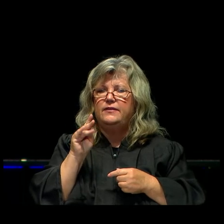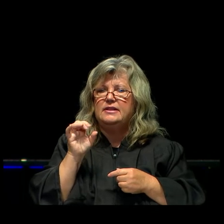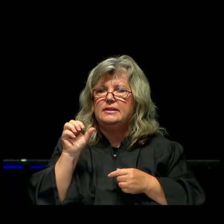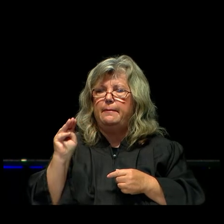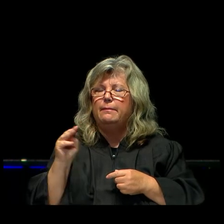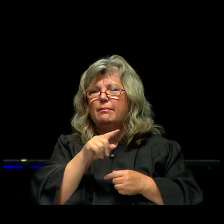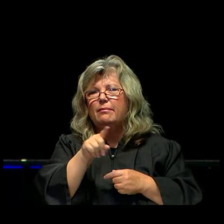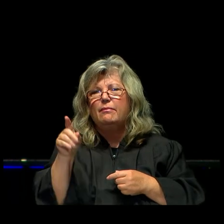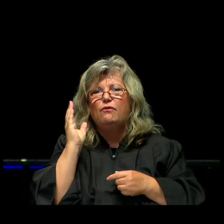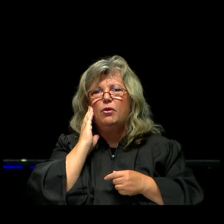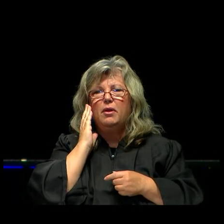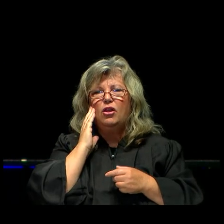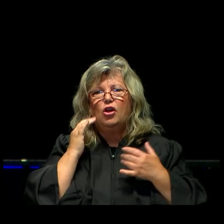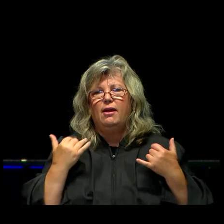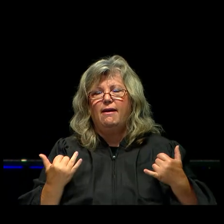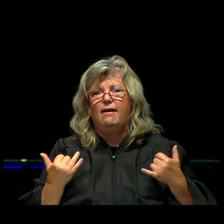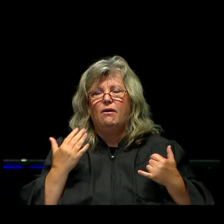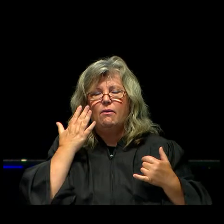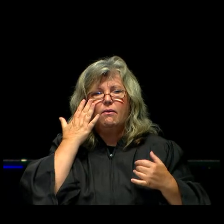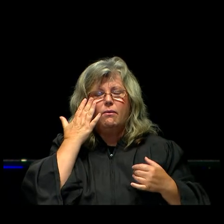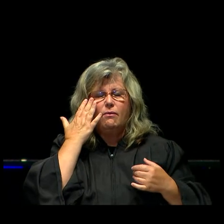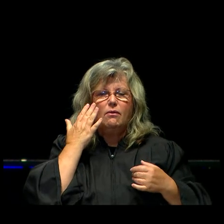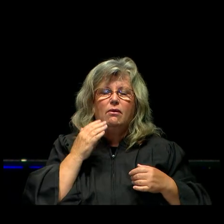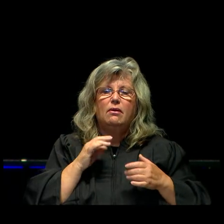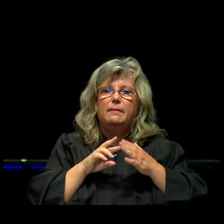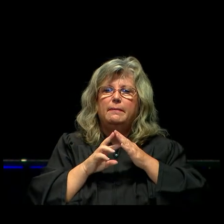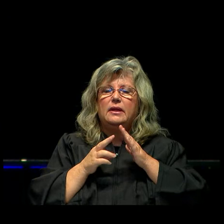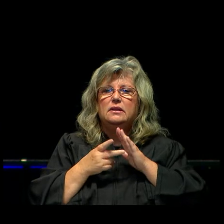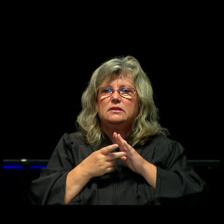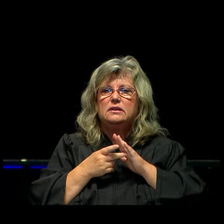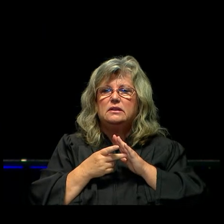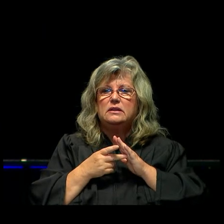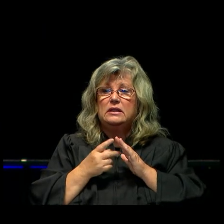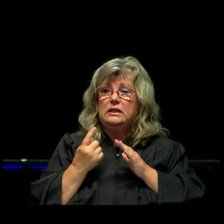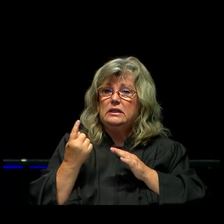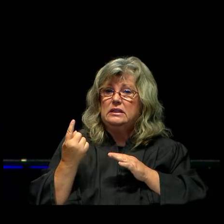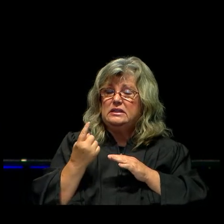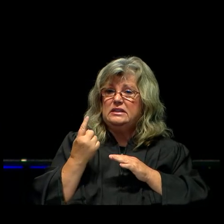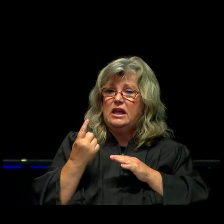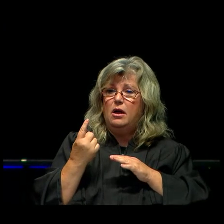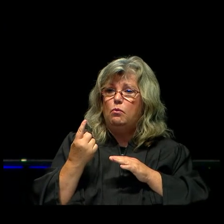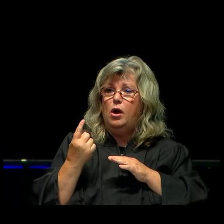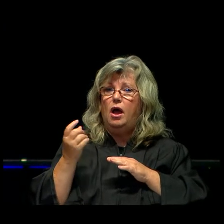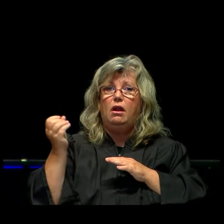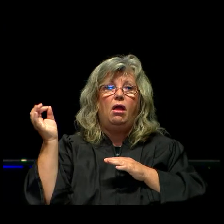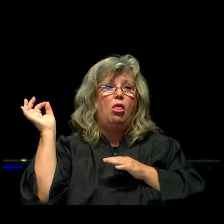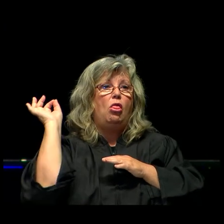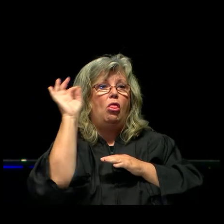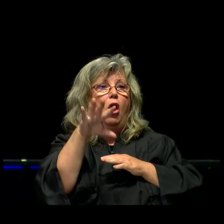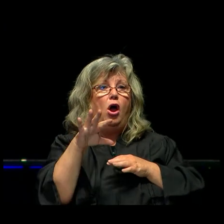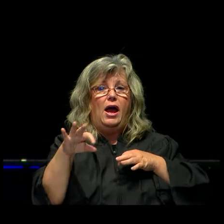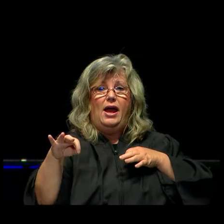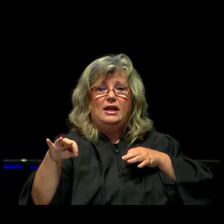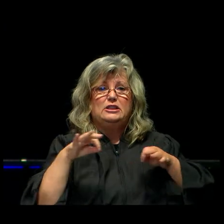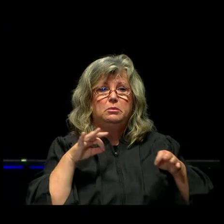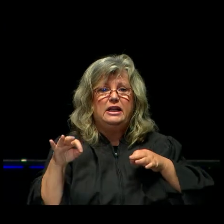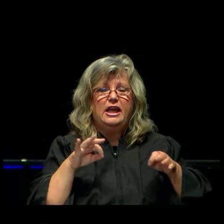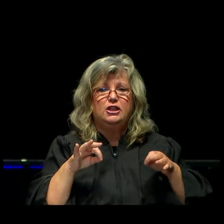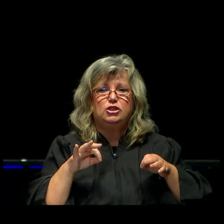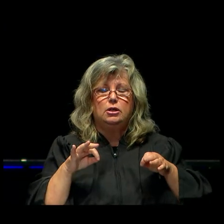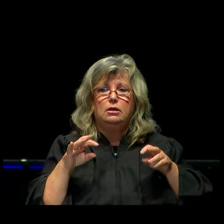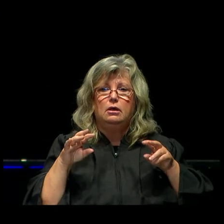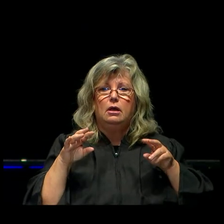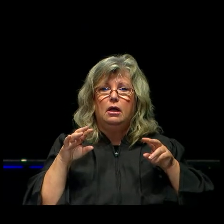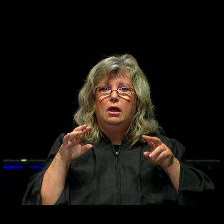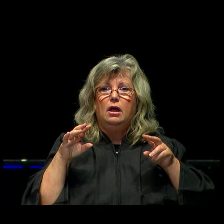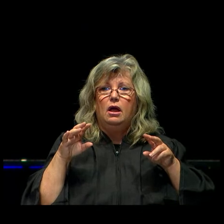you're all familiar with now. And it's when someone obviously invokes an explanation or a truth based